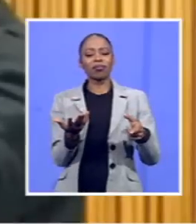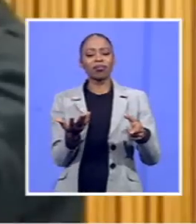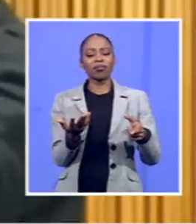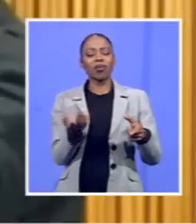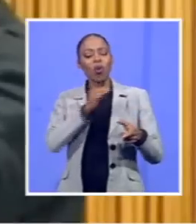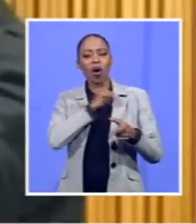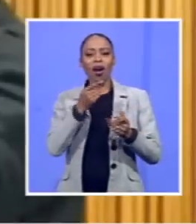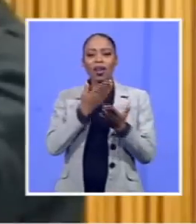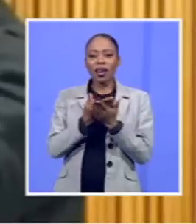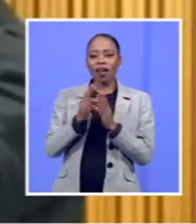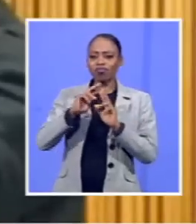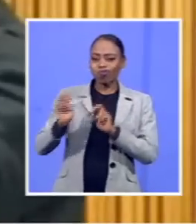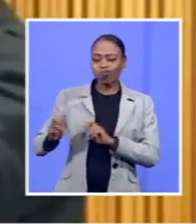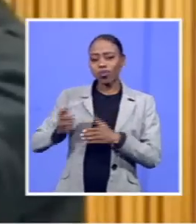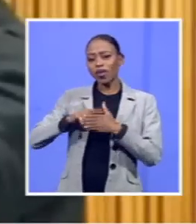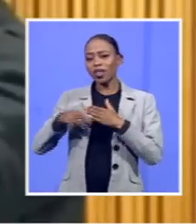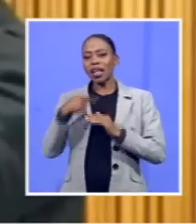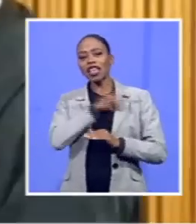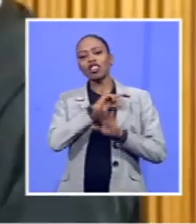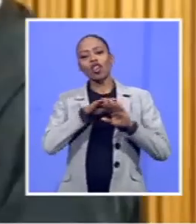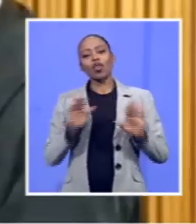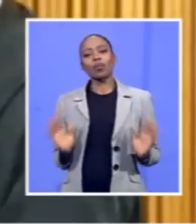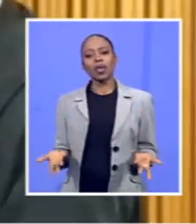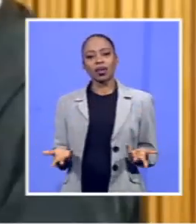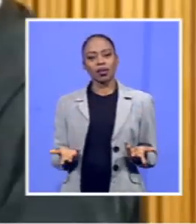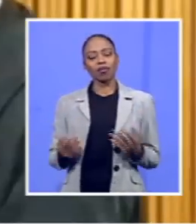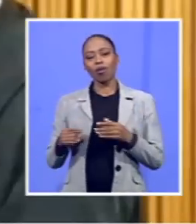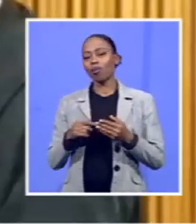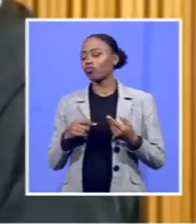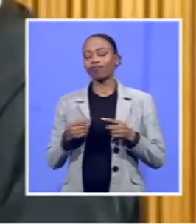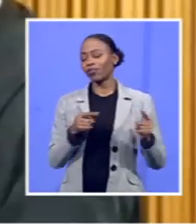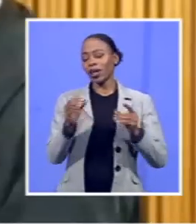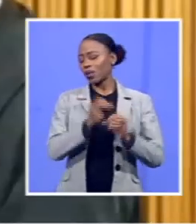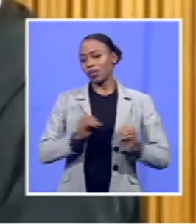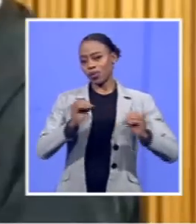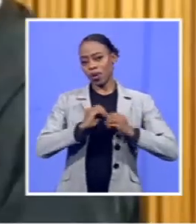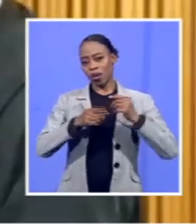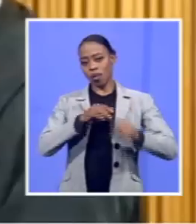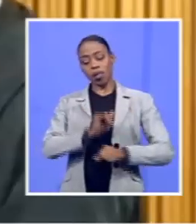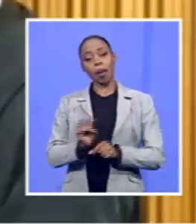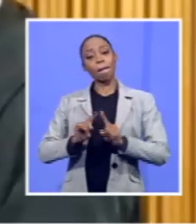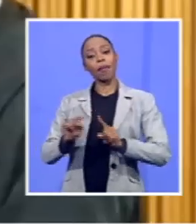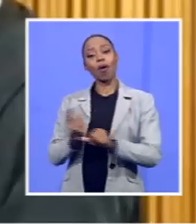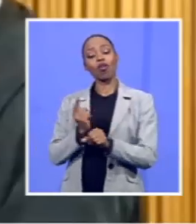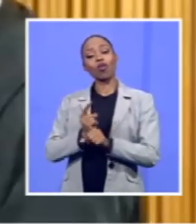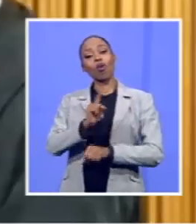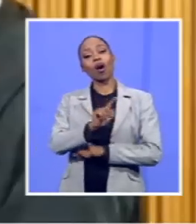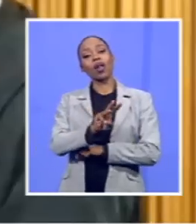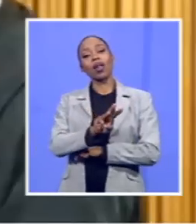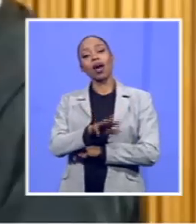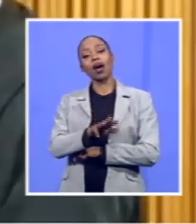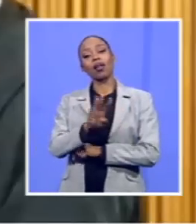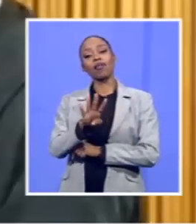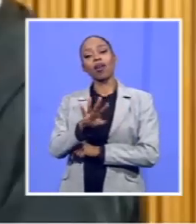to make a finding of guilt or otherwise. There's no debate about that. But in 194.3a, they make